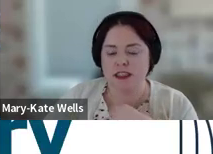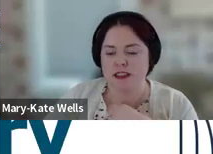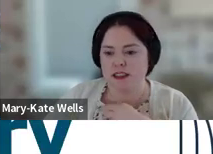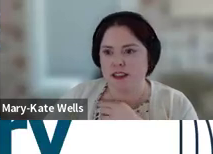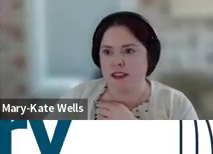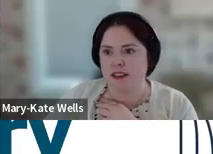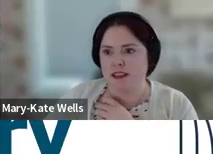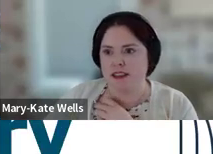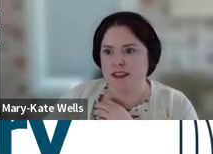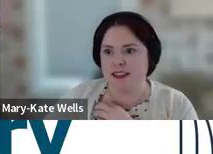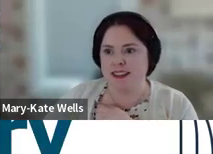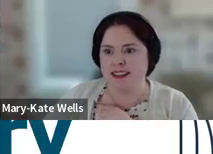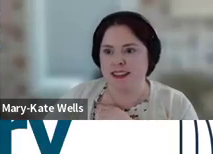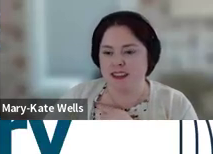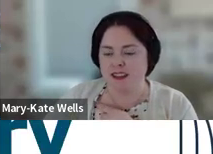Great.